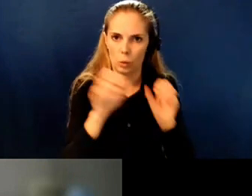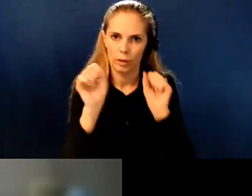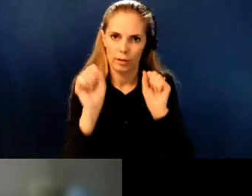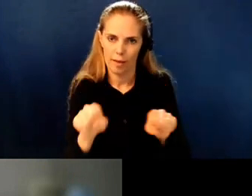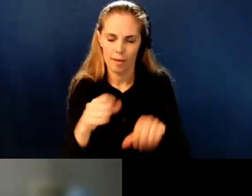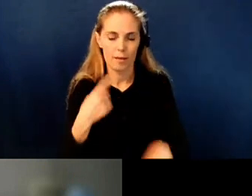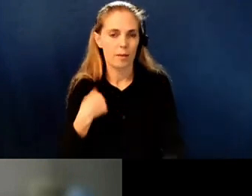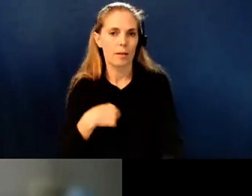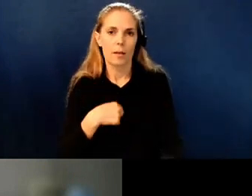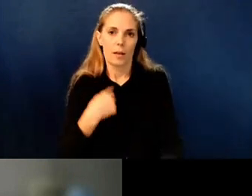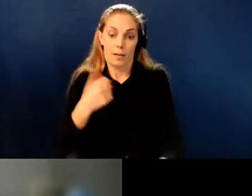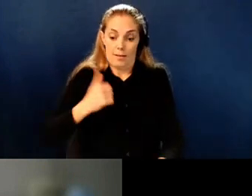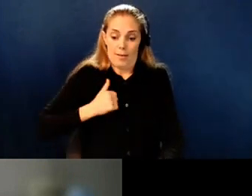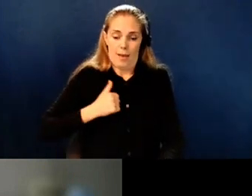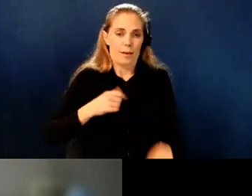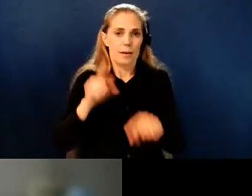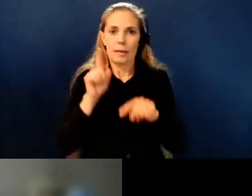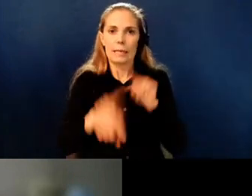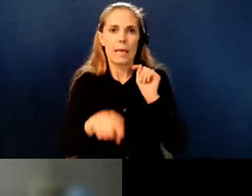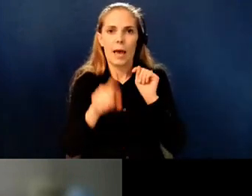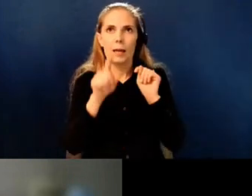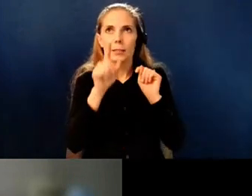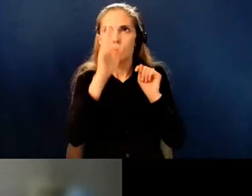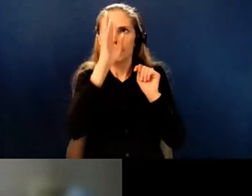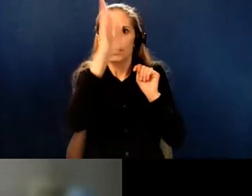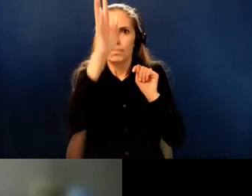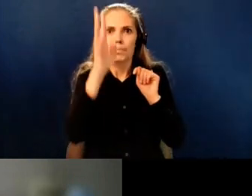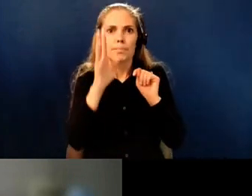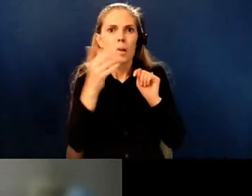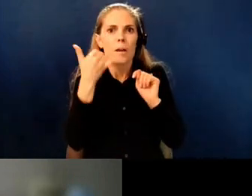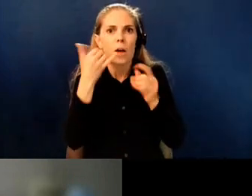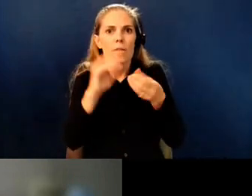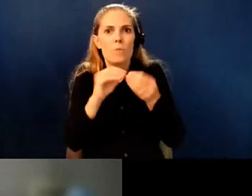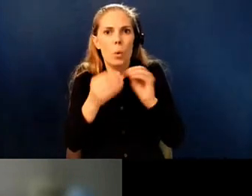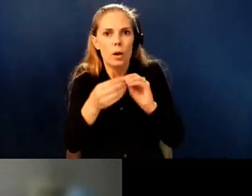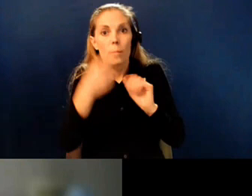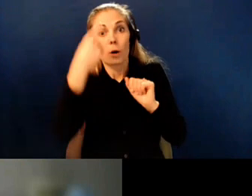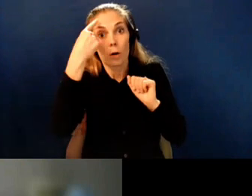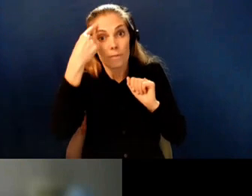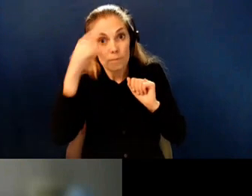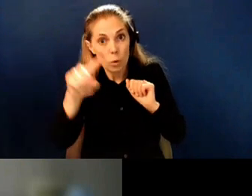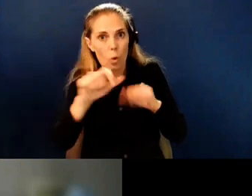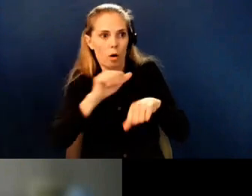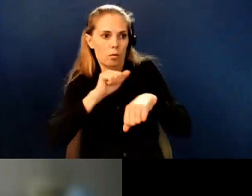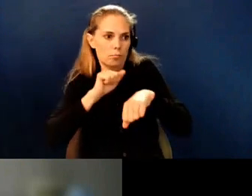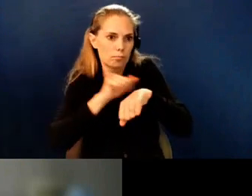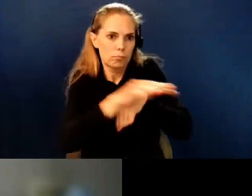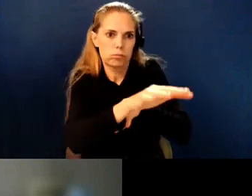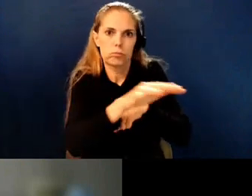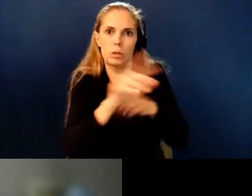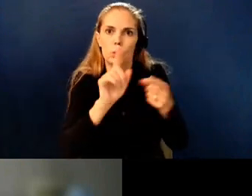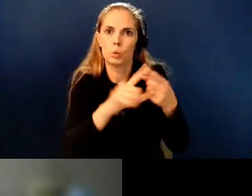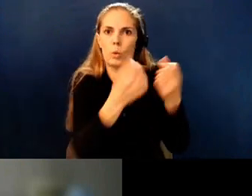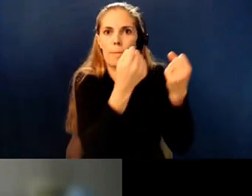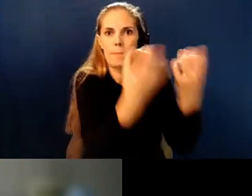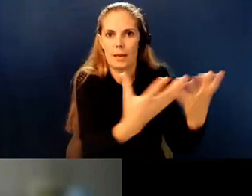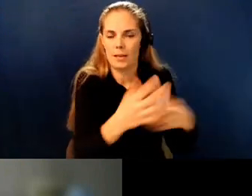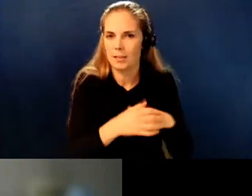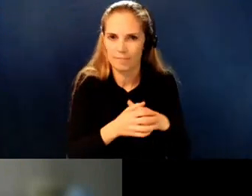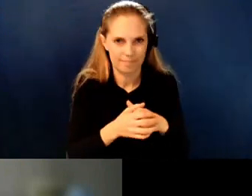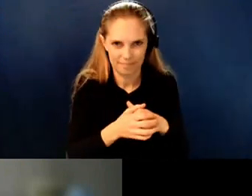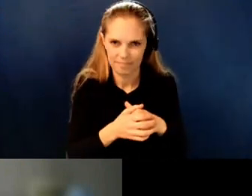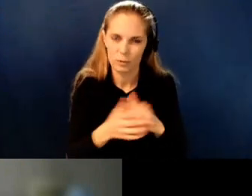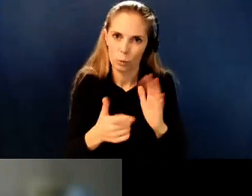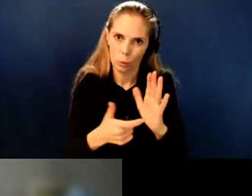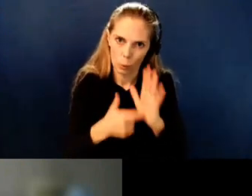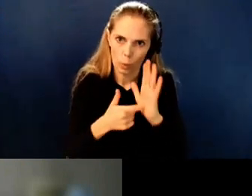You can only message over a registered, verified number that we have to register. So we